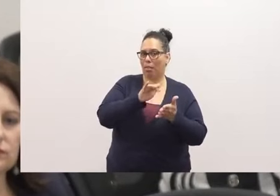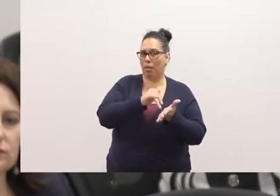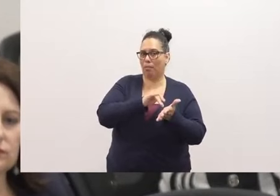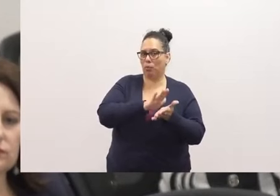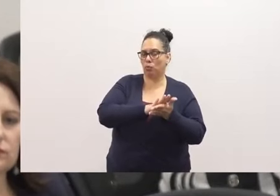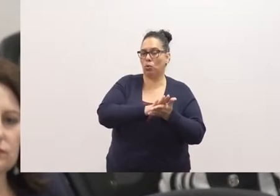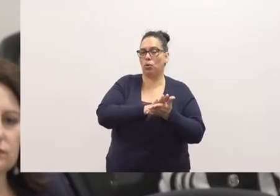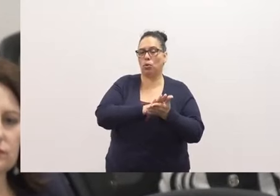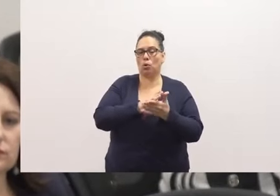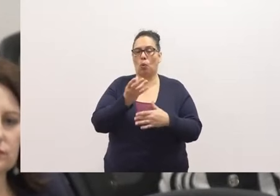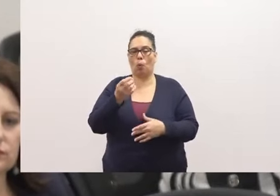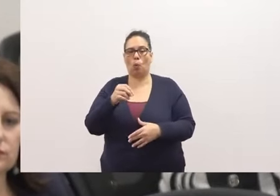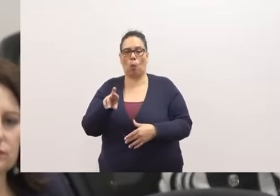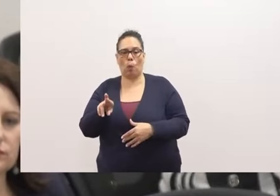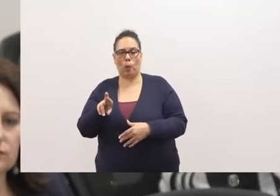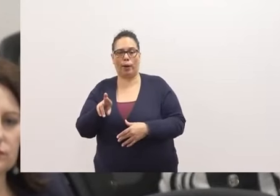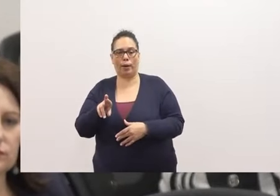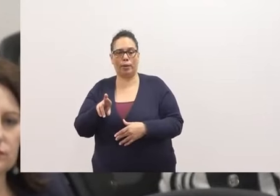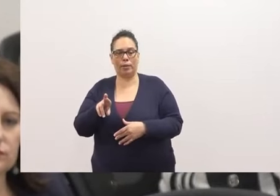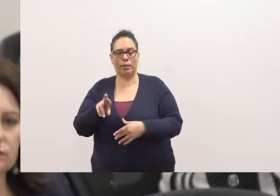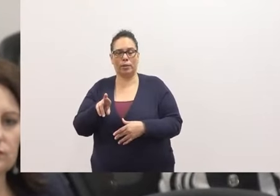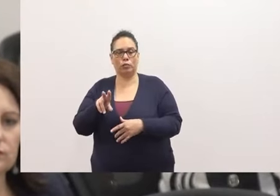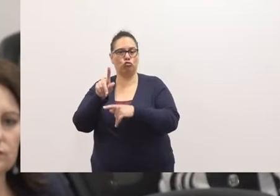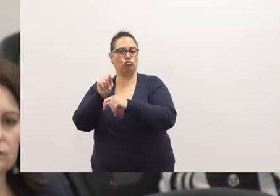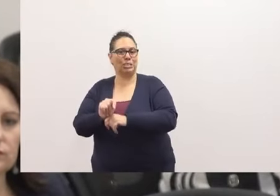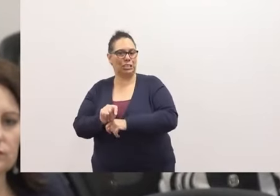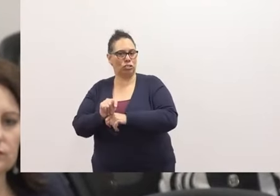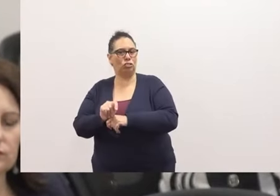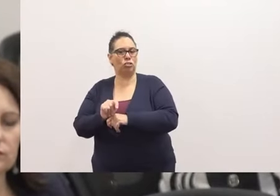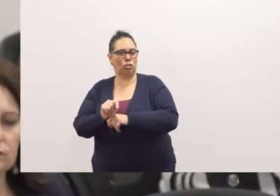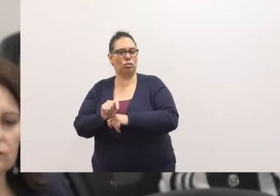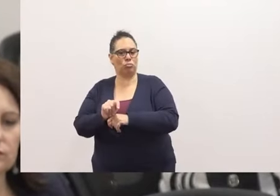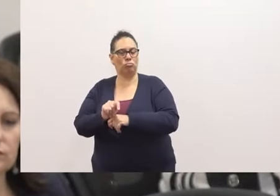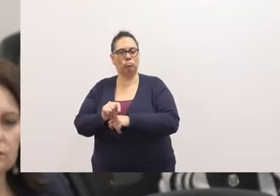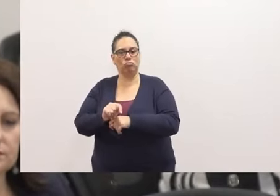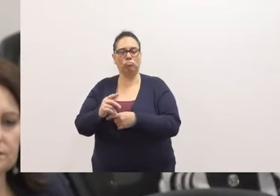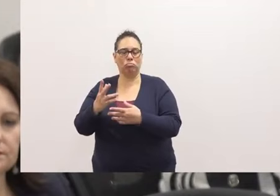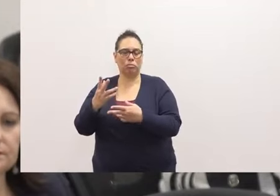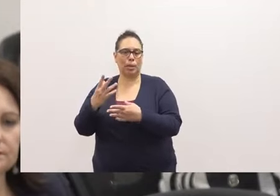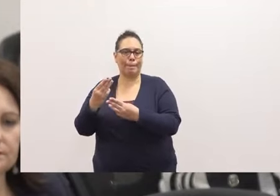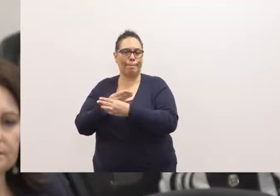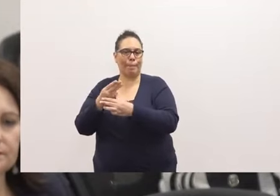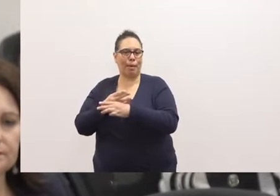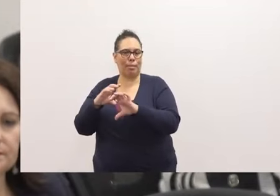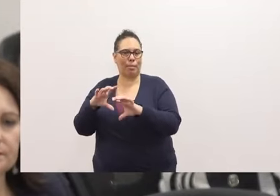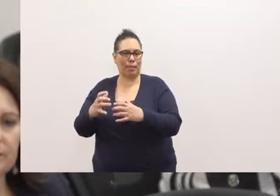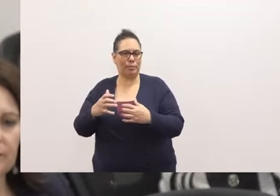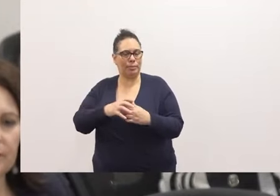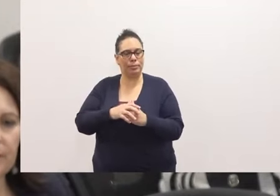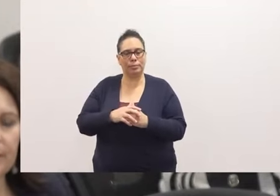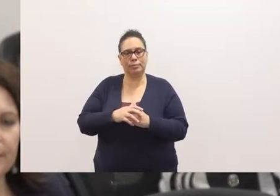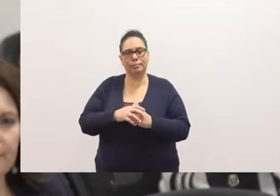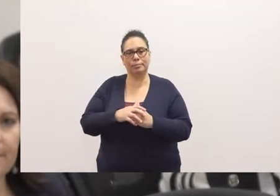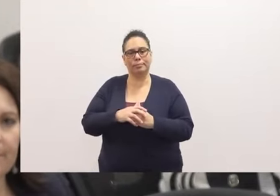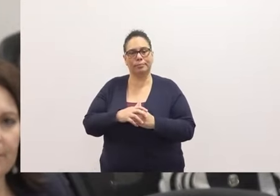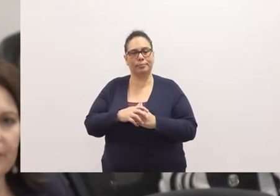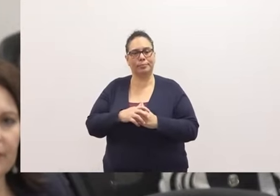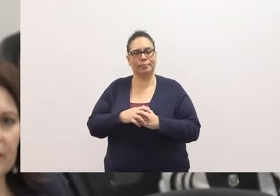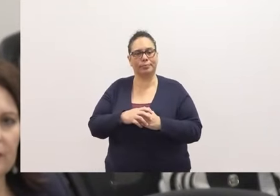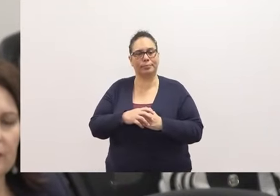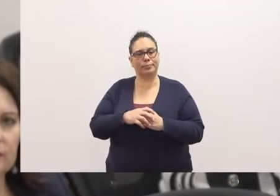school or the traditional, what we called out the math 6th, 7th, and 8th courses.